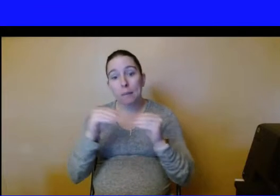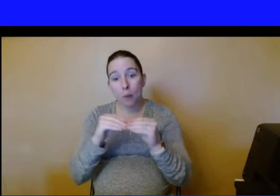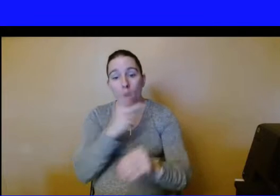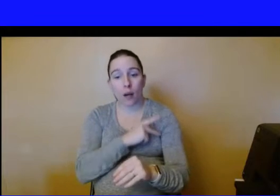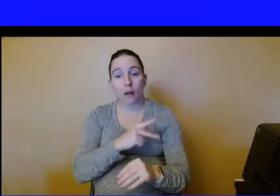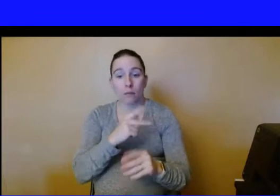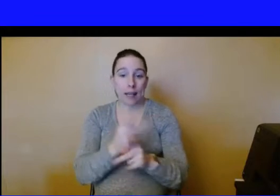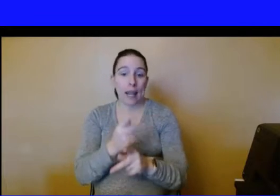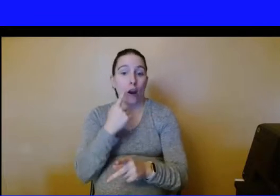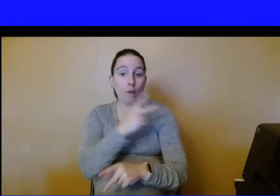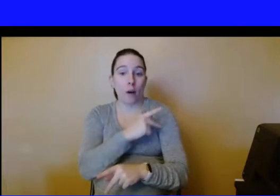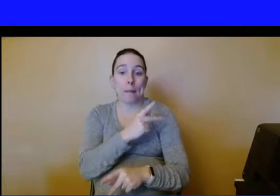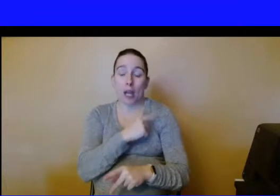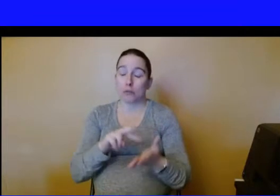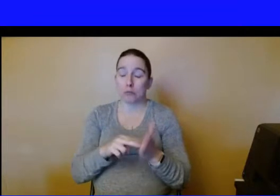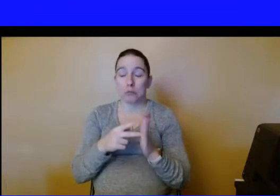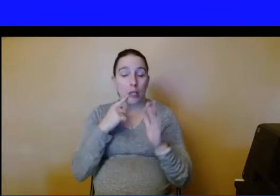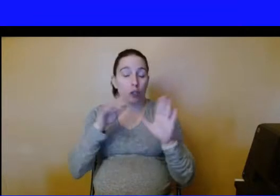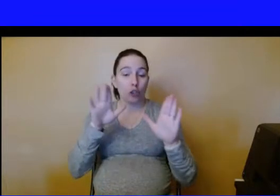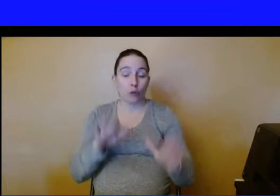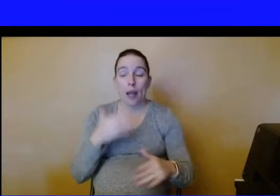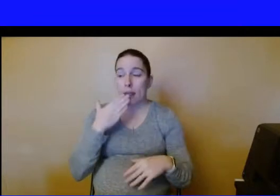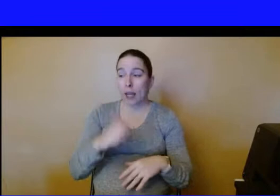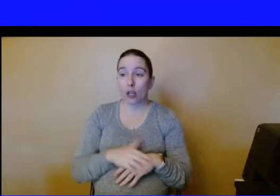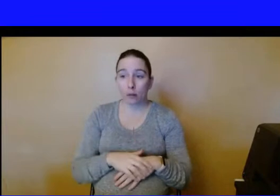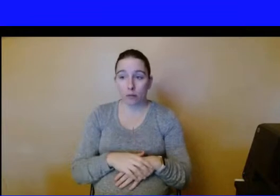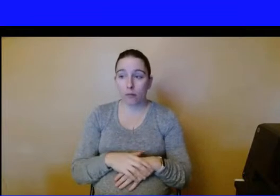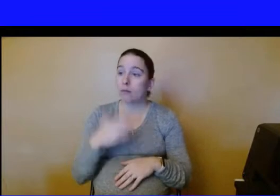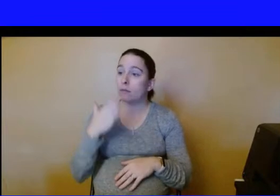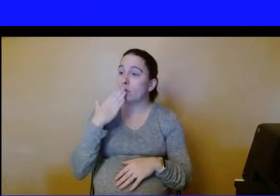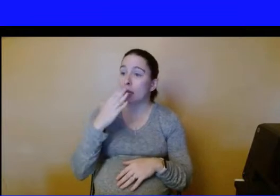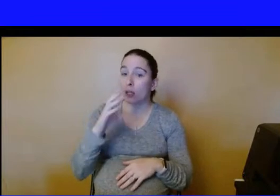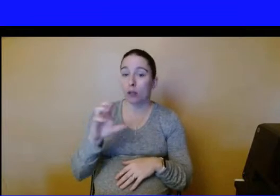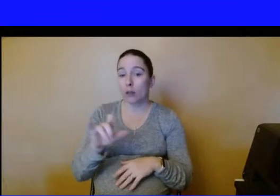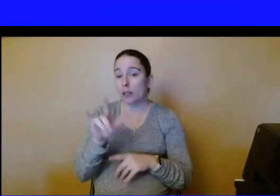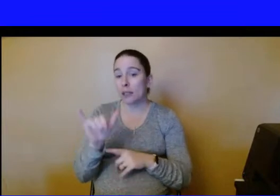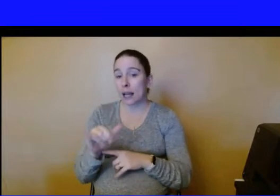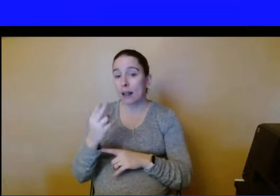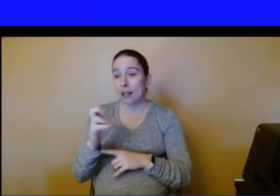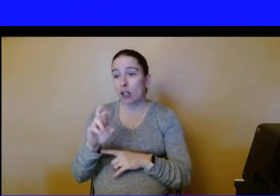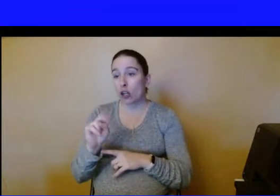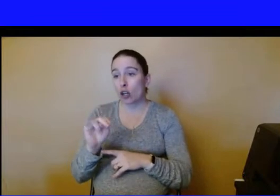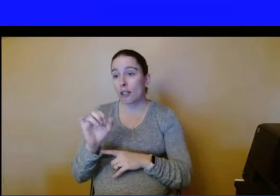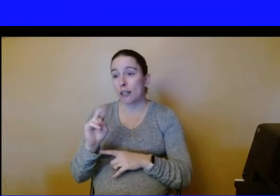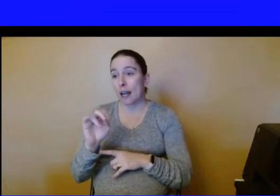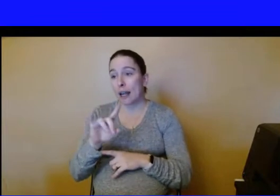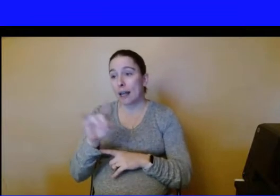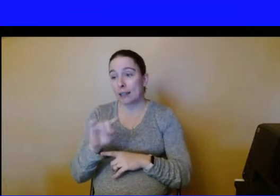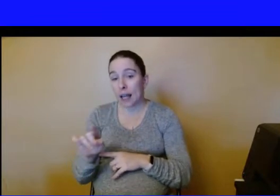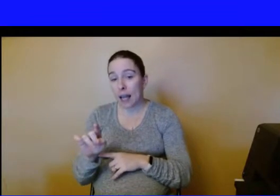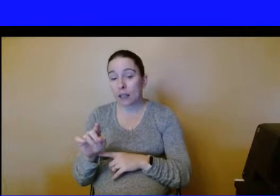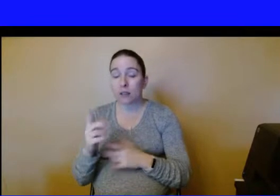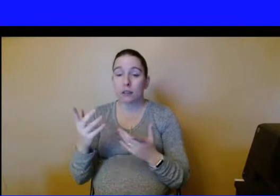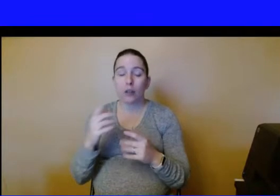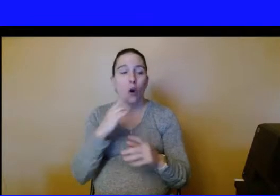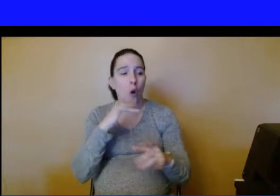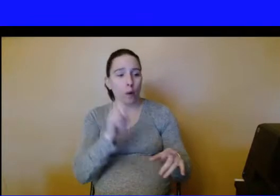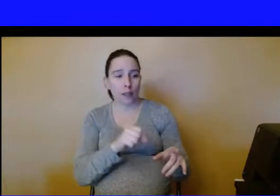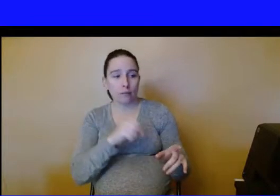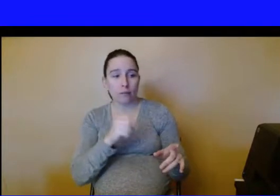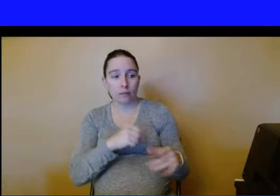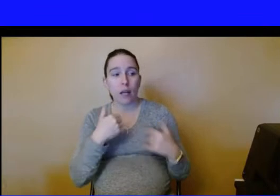this situation, who are the payers, the healthcare providers, and care management agencies? Which